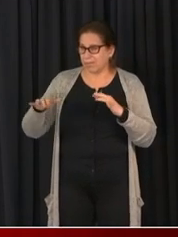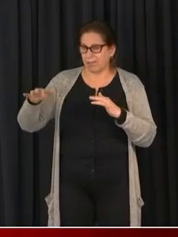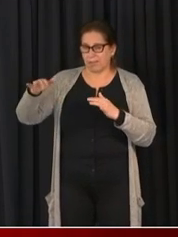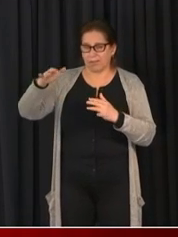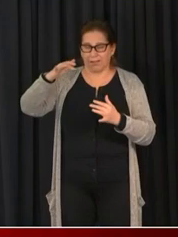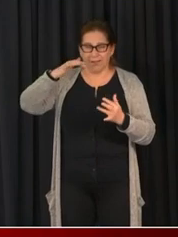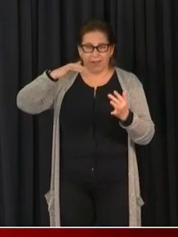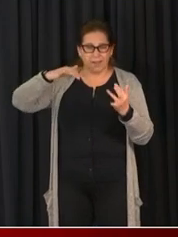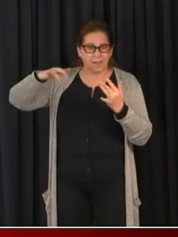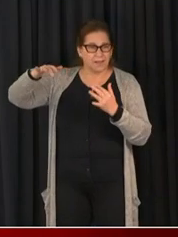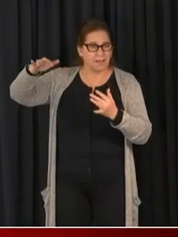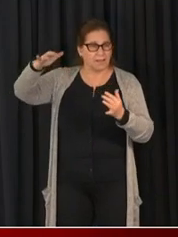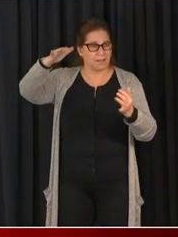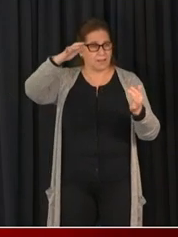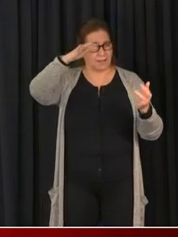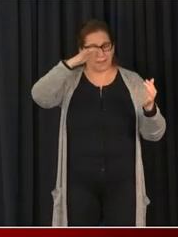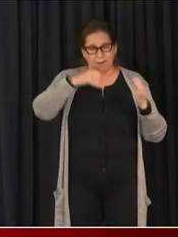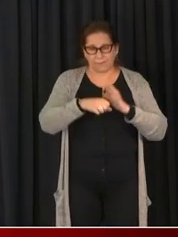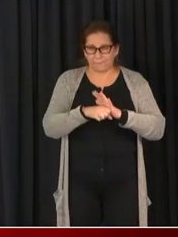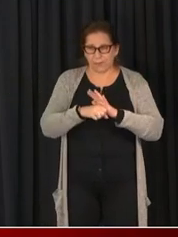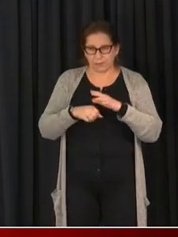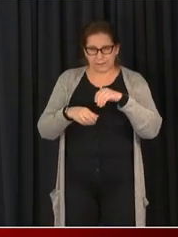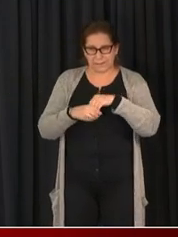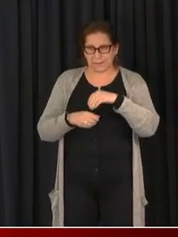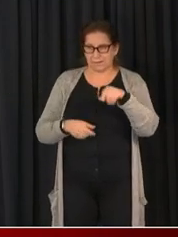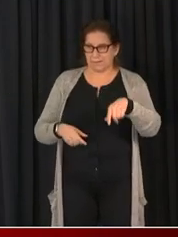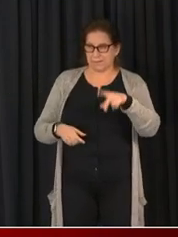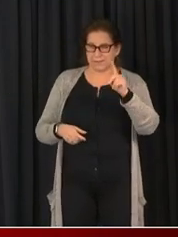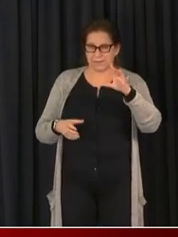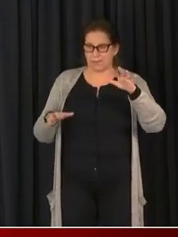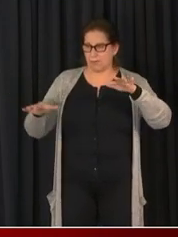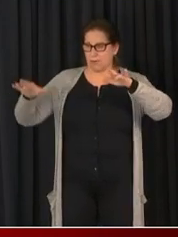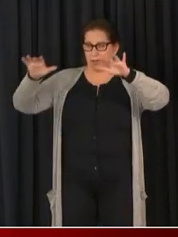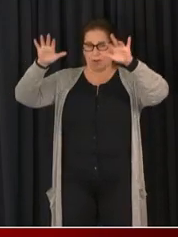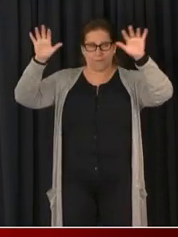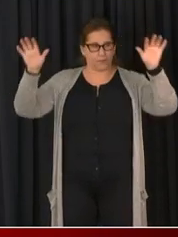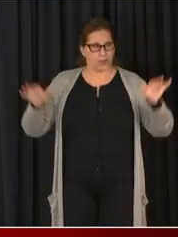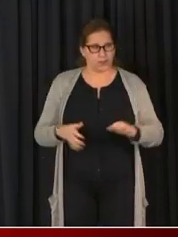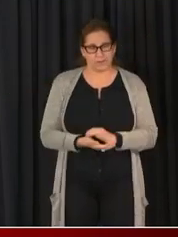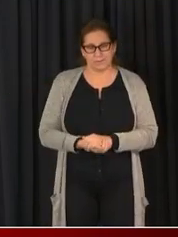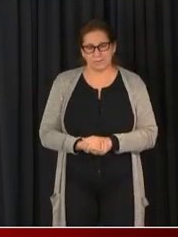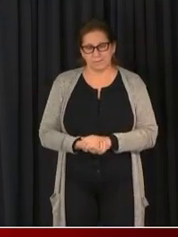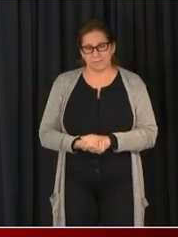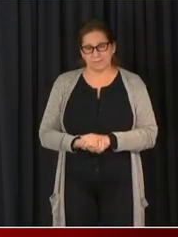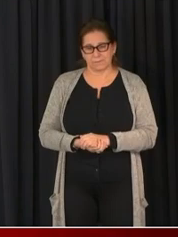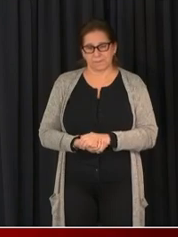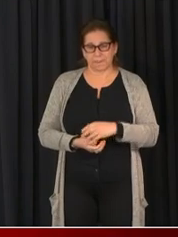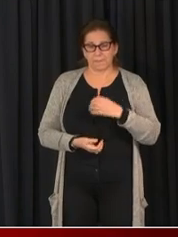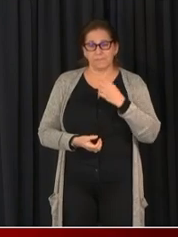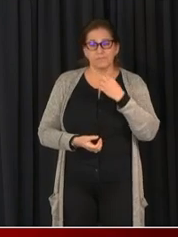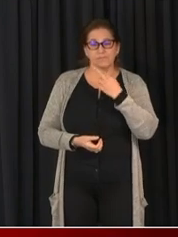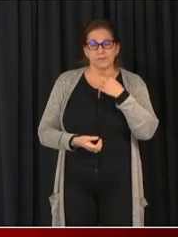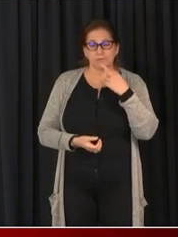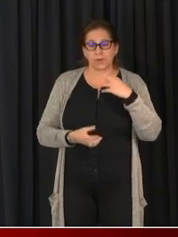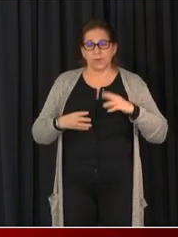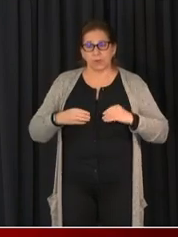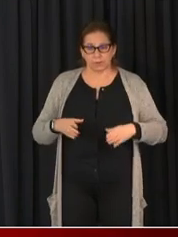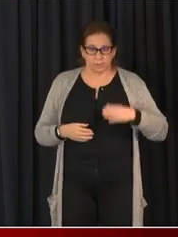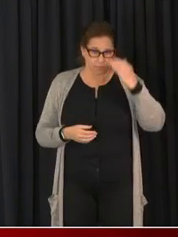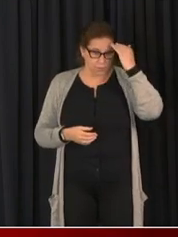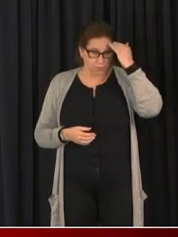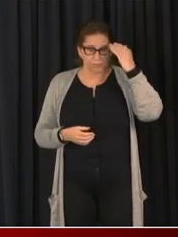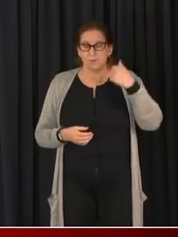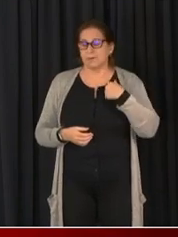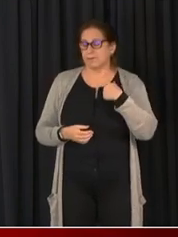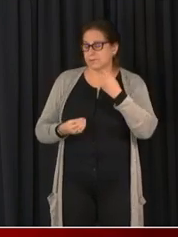just in our city, but across the country. And so to those restaurant owners, I would tell them we're doing everything that